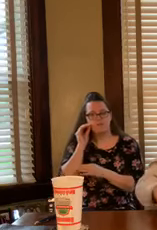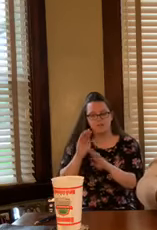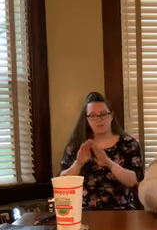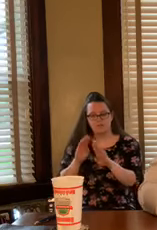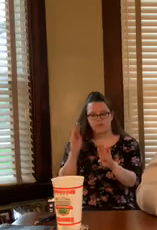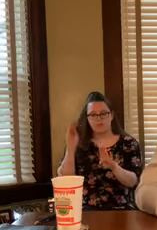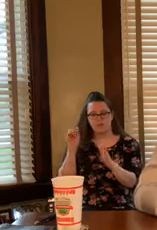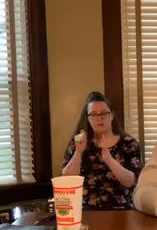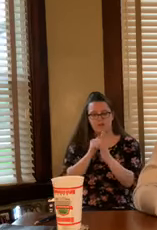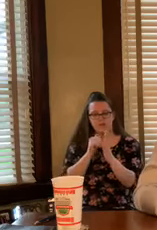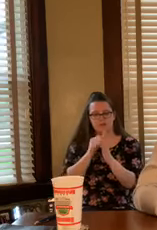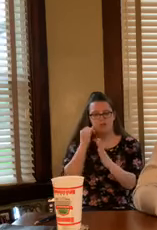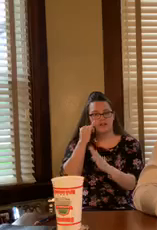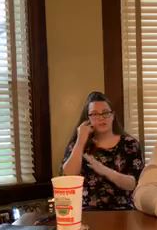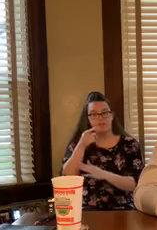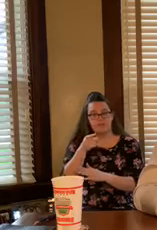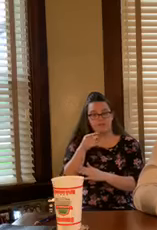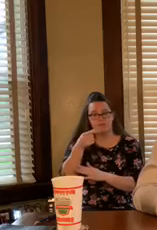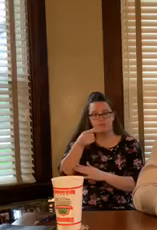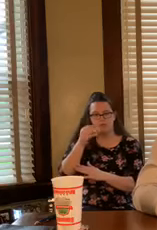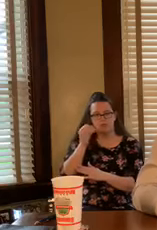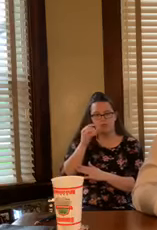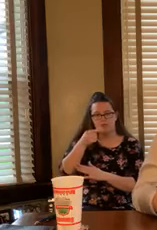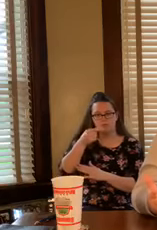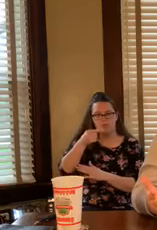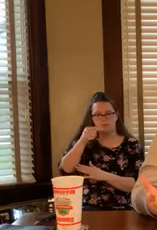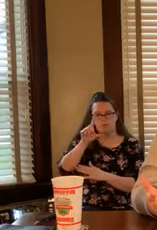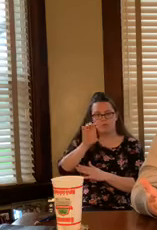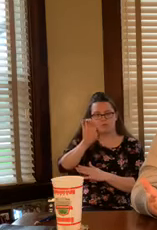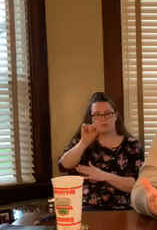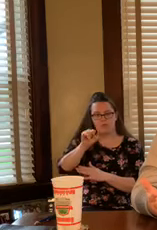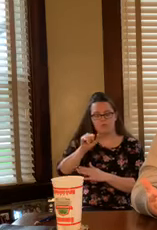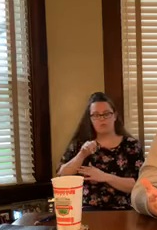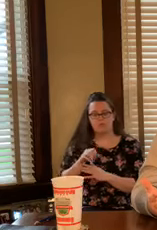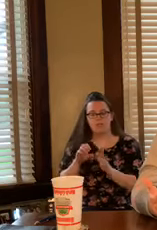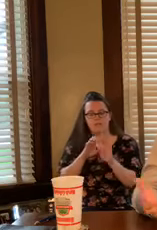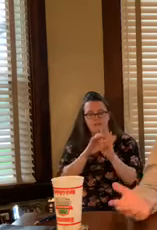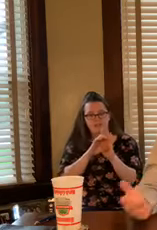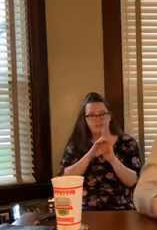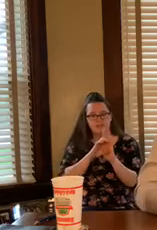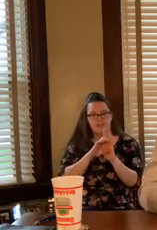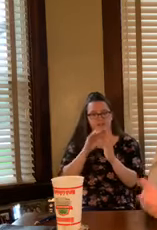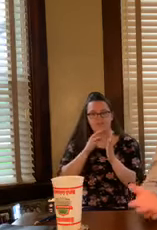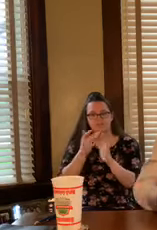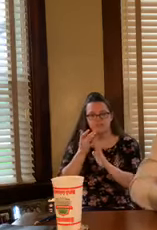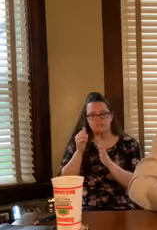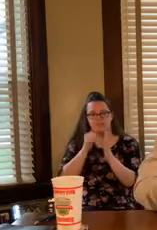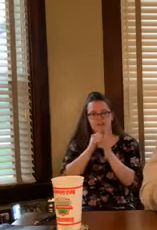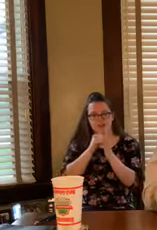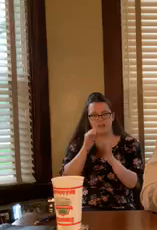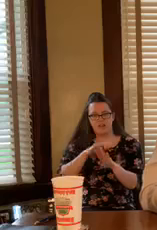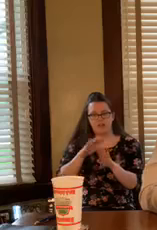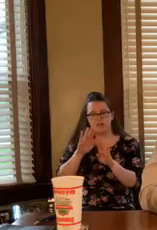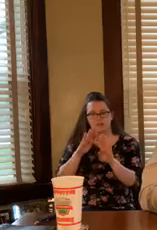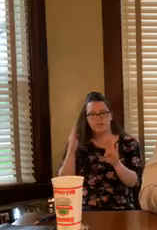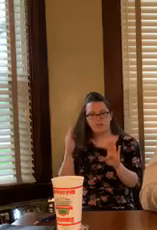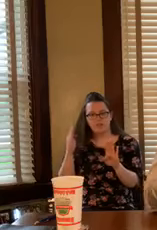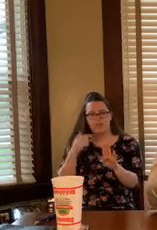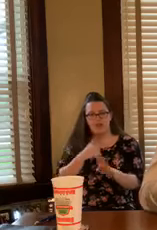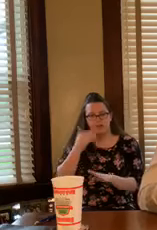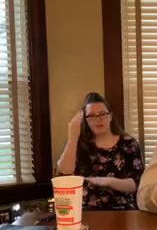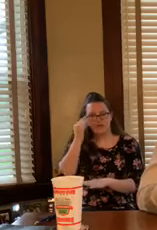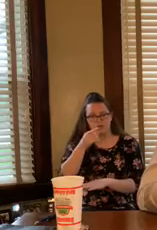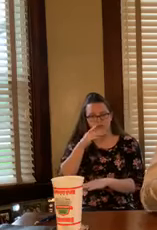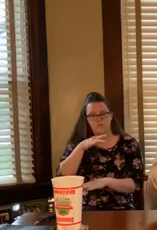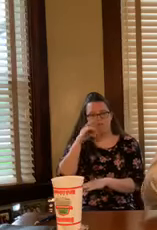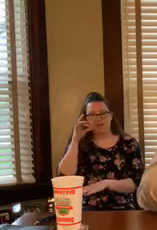Matter of fact, if you Googled the words "Jesus knocking at the door picture," I could almost guarantee it without having my iPad here that